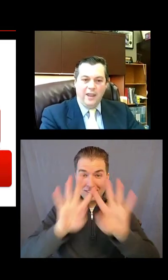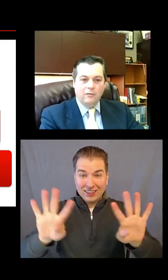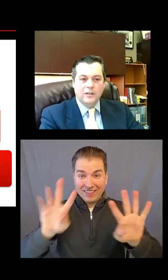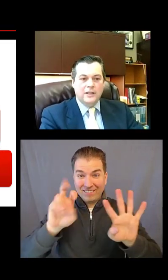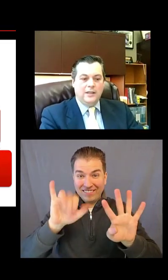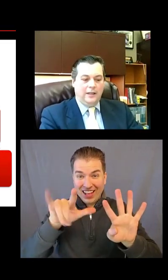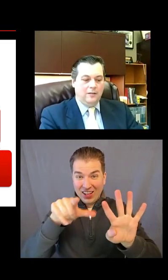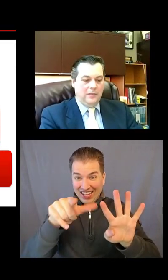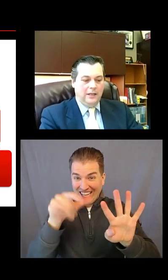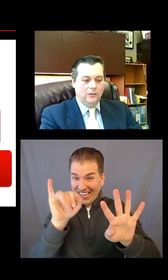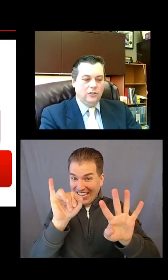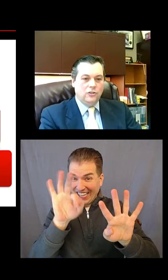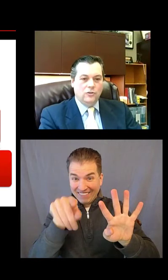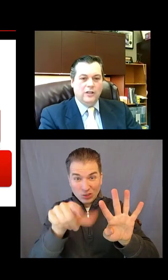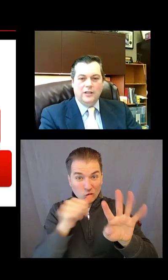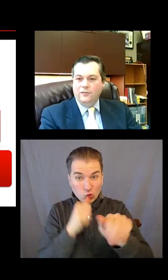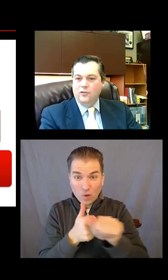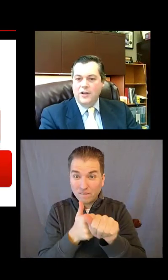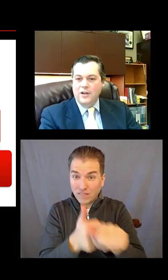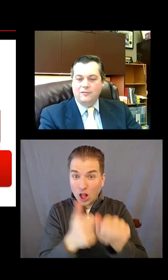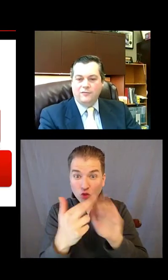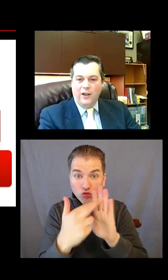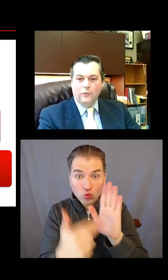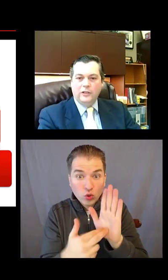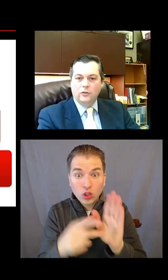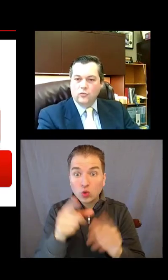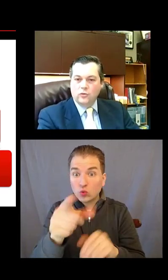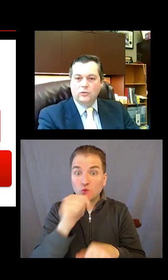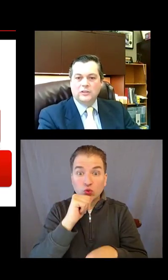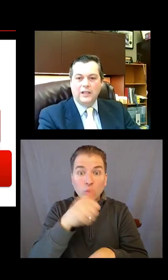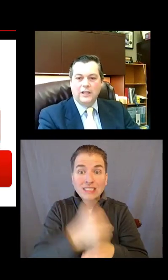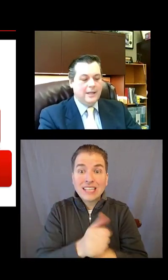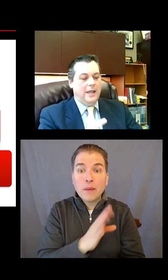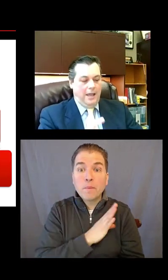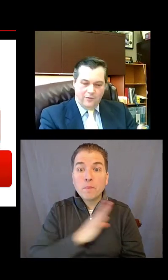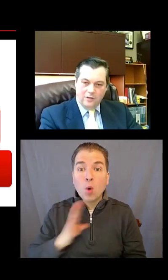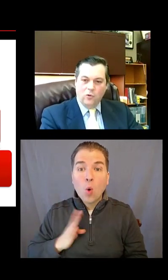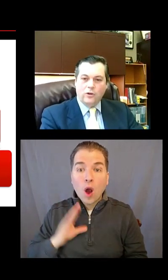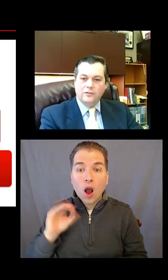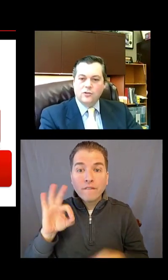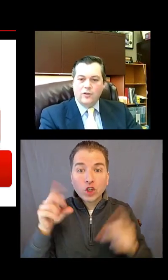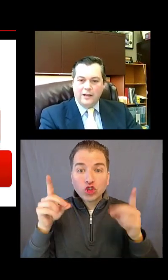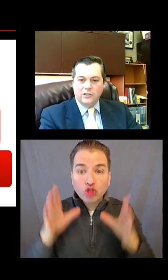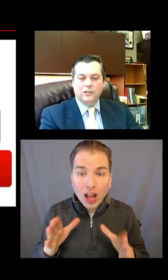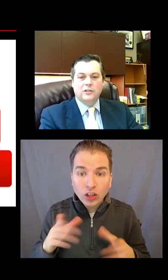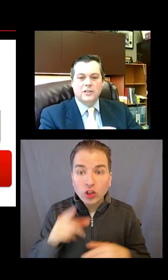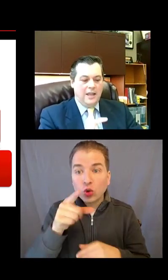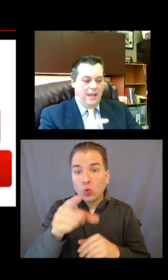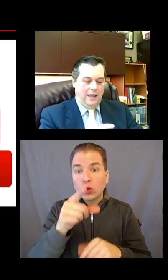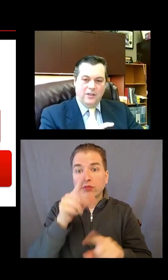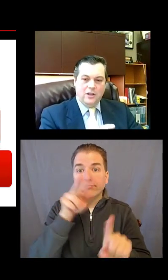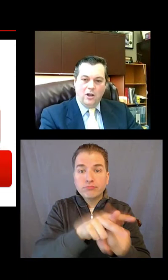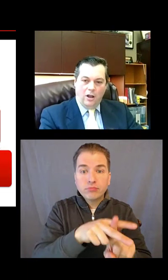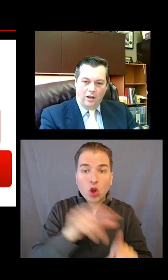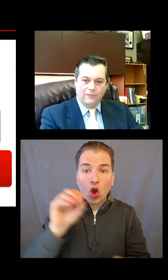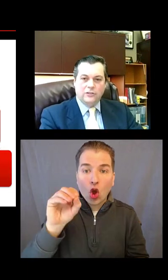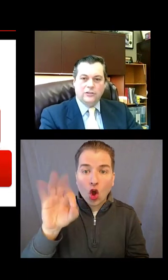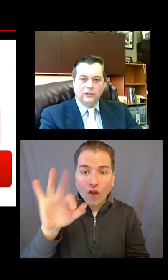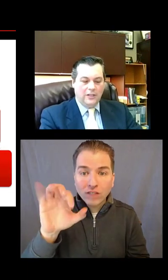corporate veil that can be instituted if you're not following those rules, like having a board of directors,